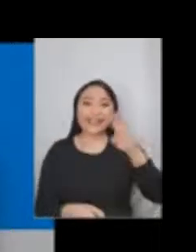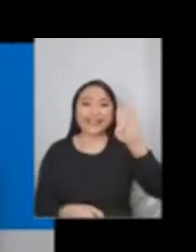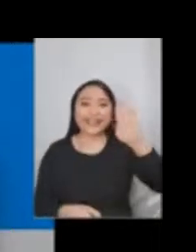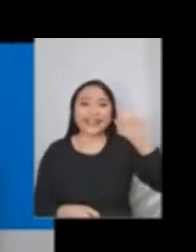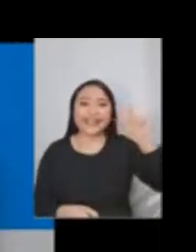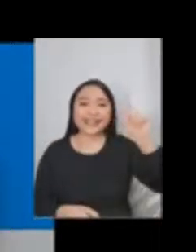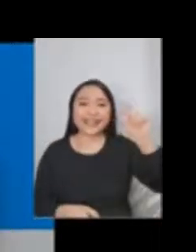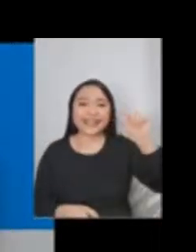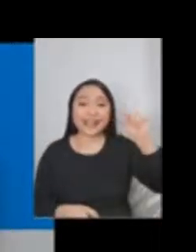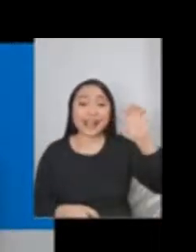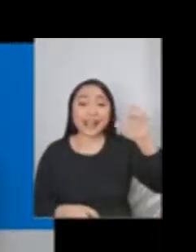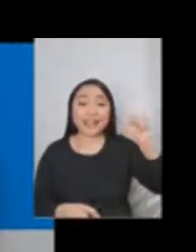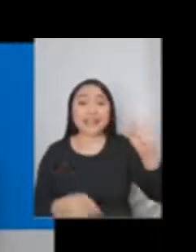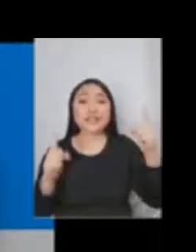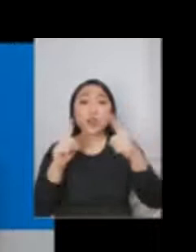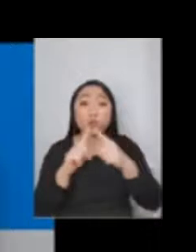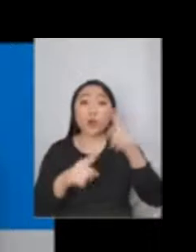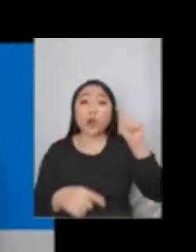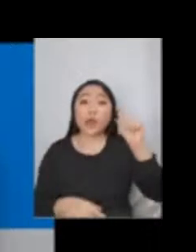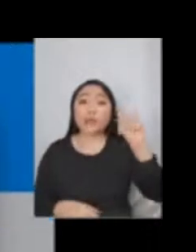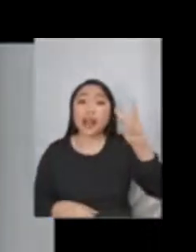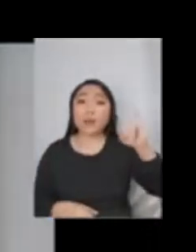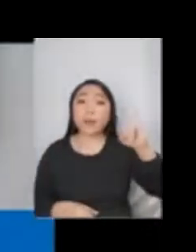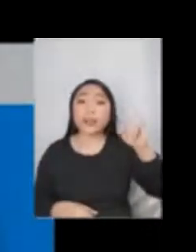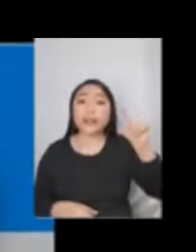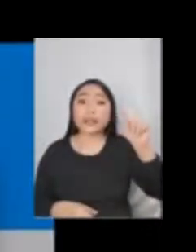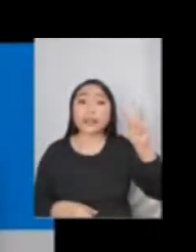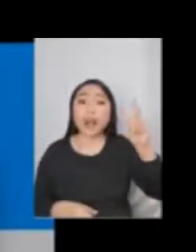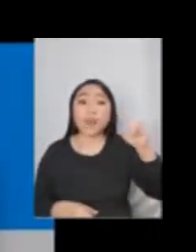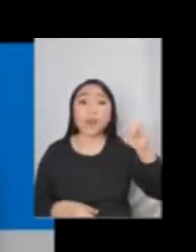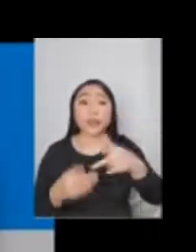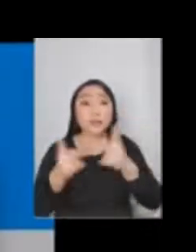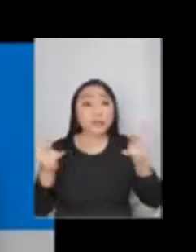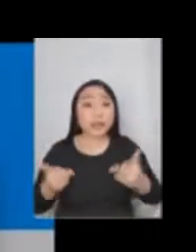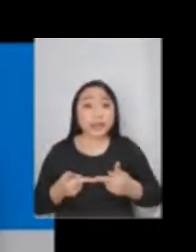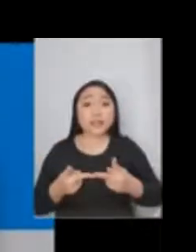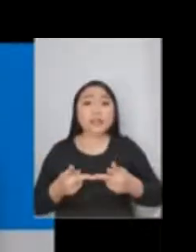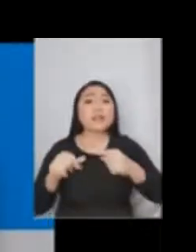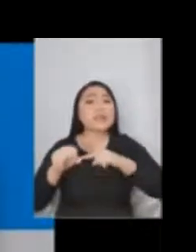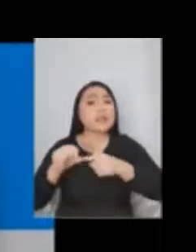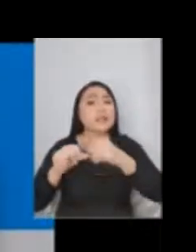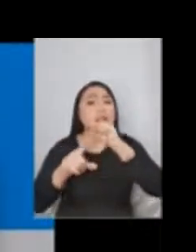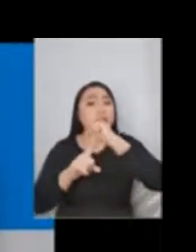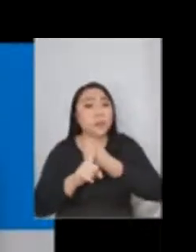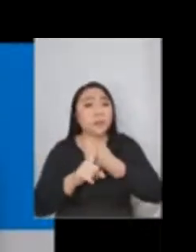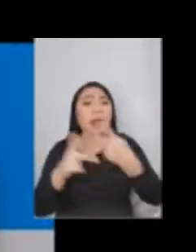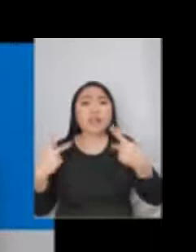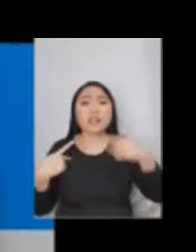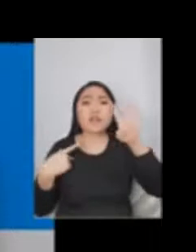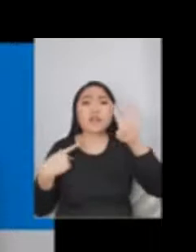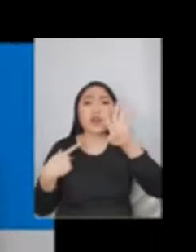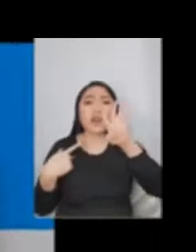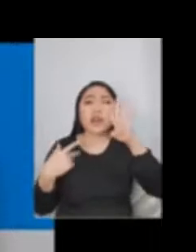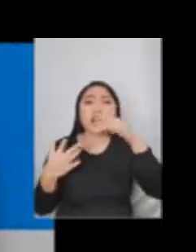site installations nationwide. Binubuo po ito. Karamihan pa rin is from our academic